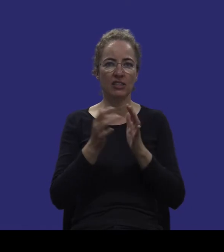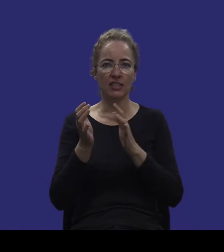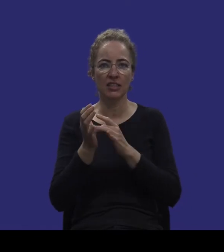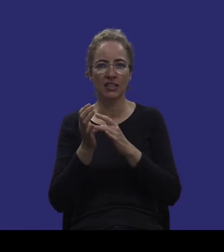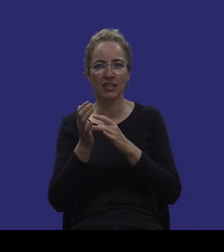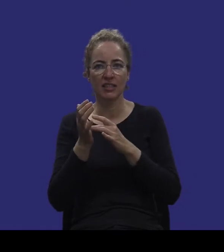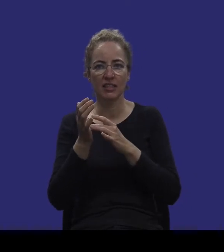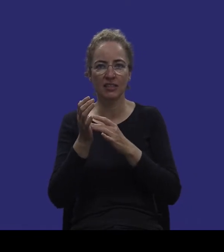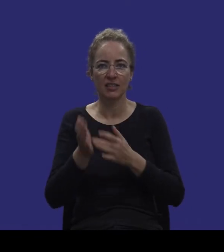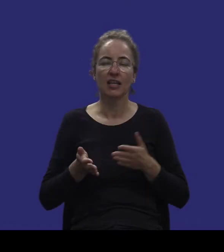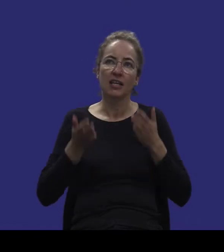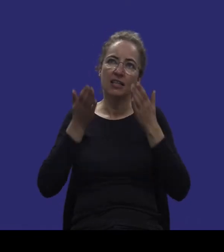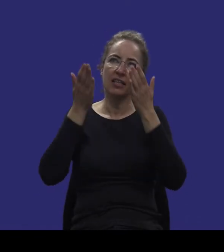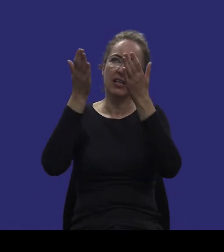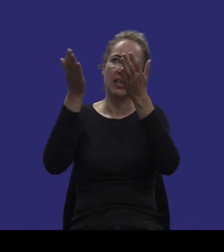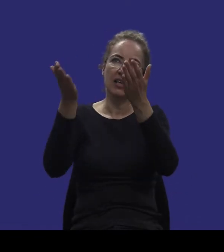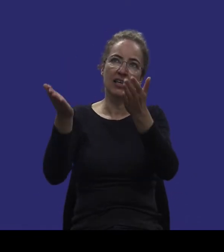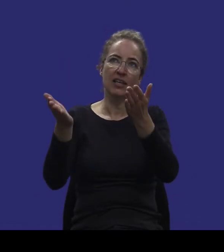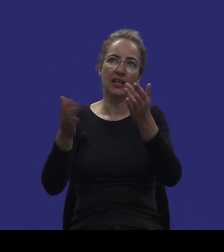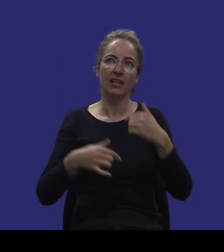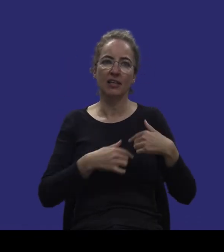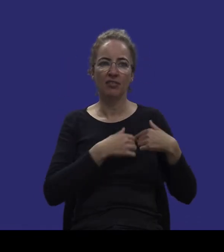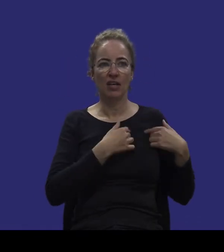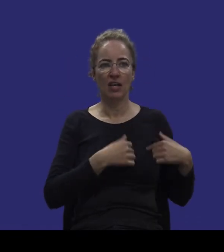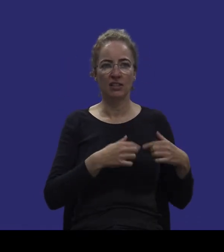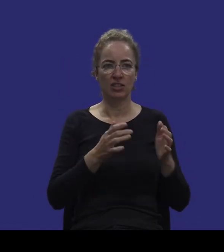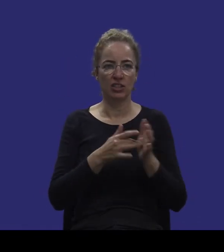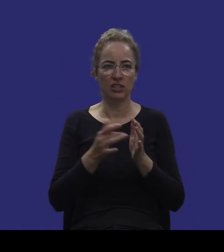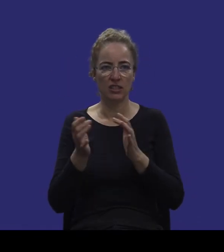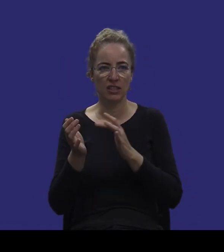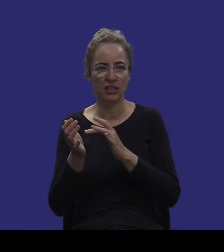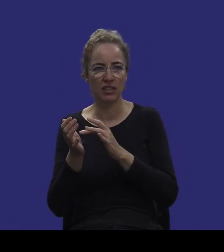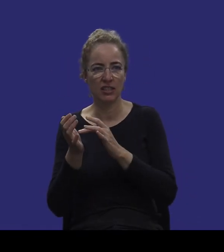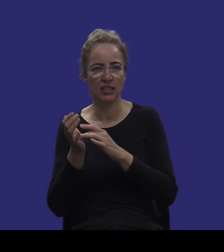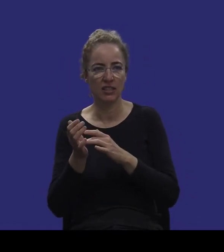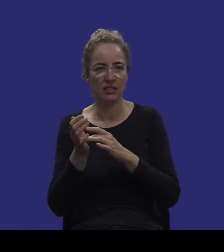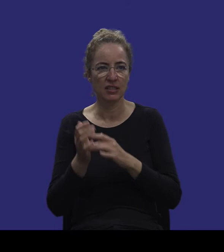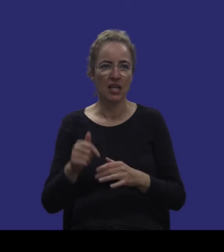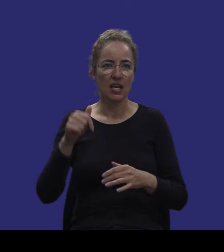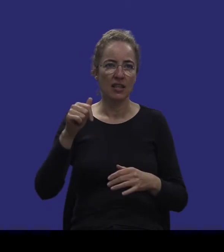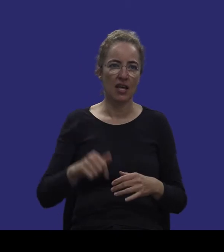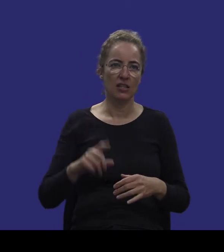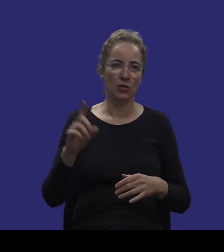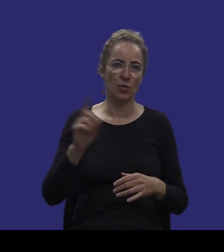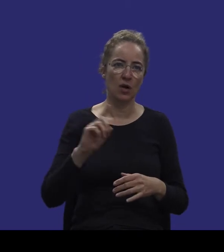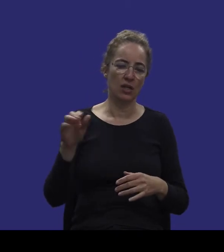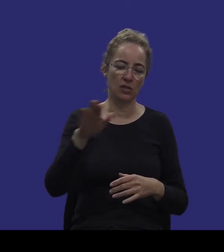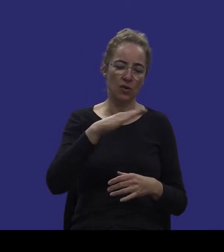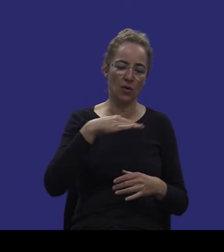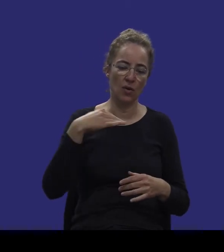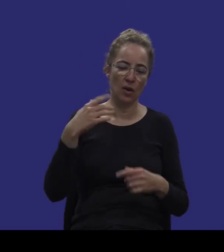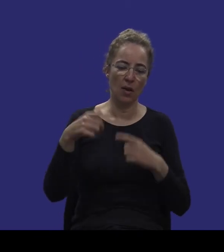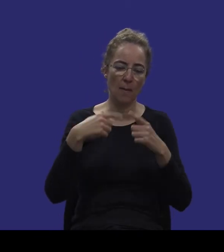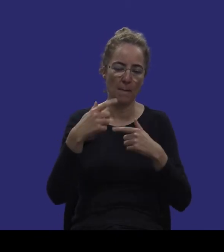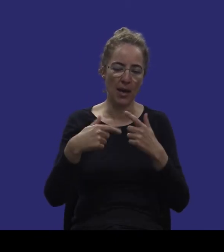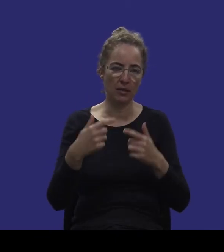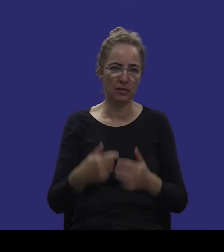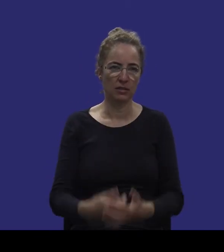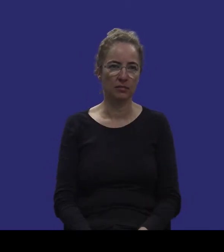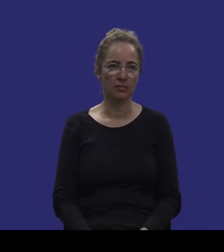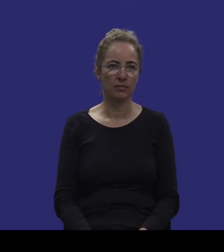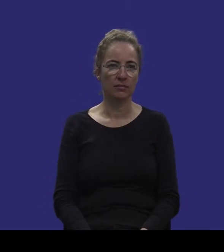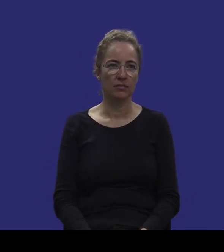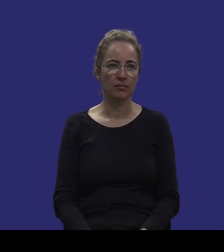to Jesus. Give your heart to Jesus. And that's what it's all